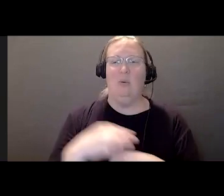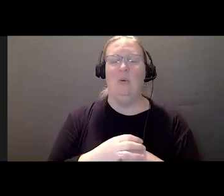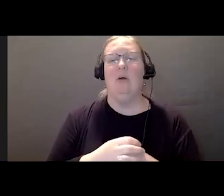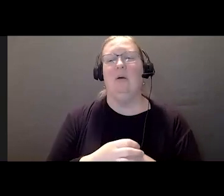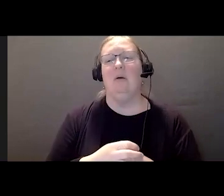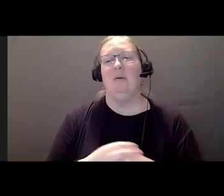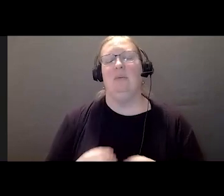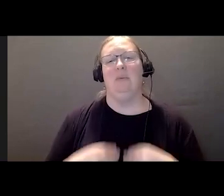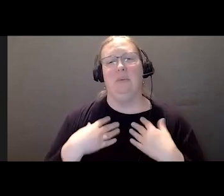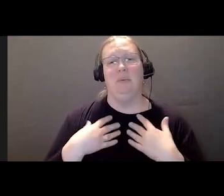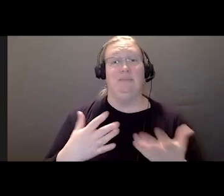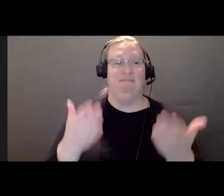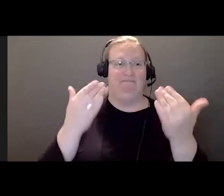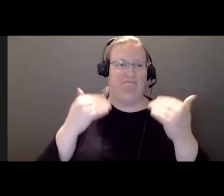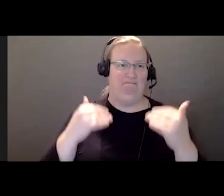Next slide, please.